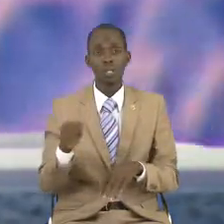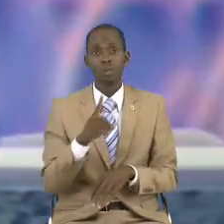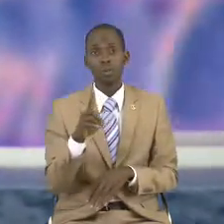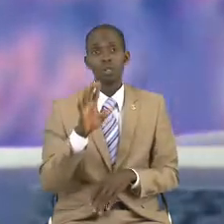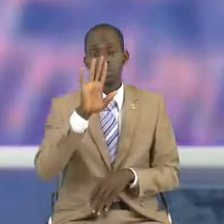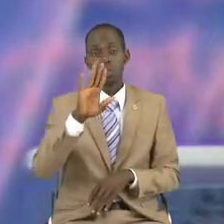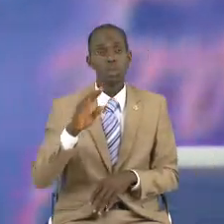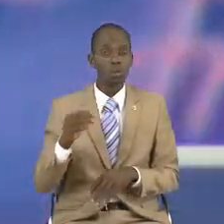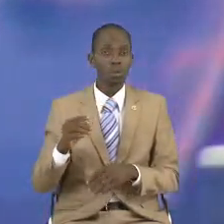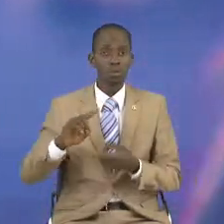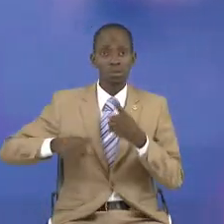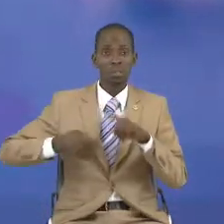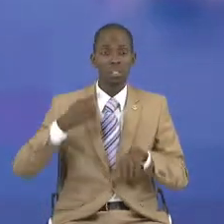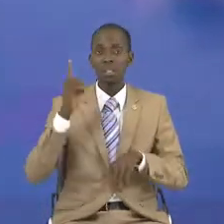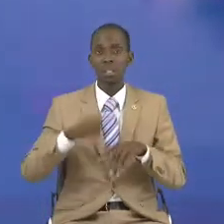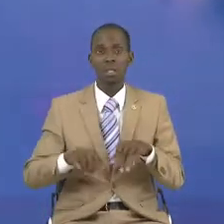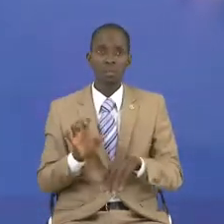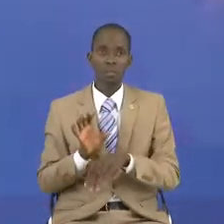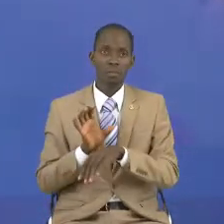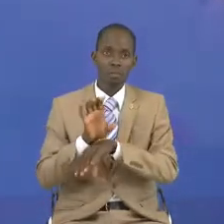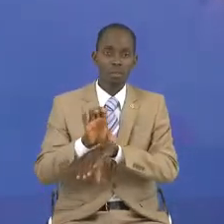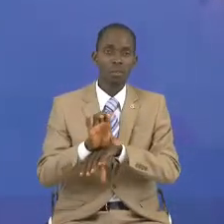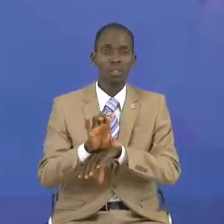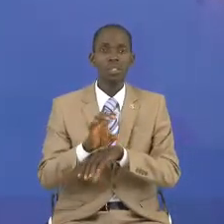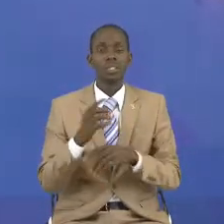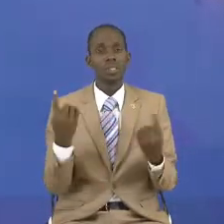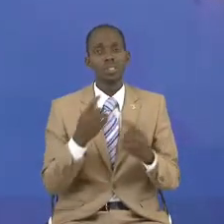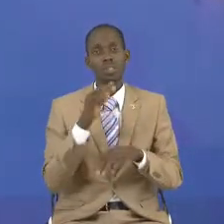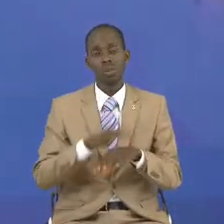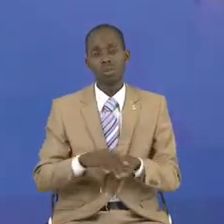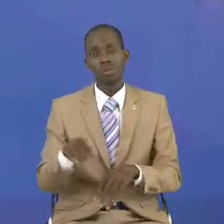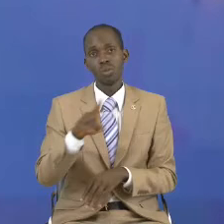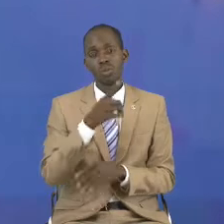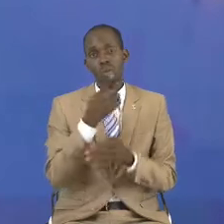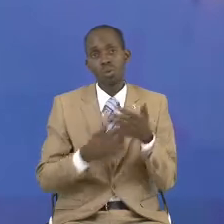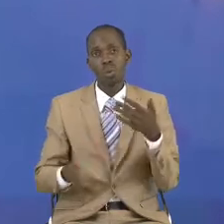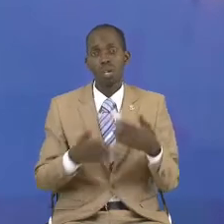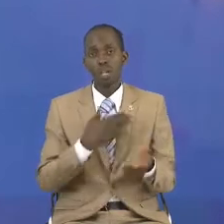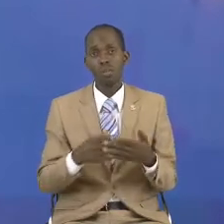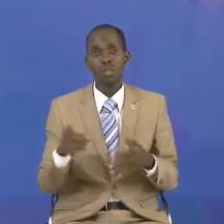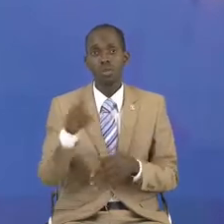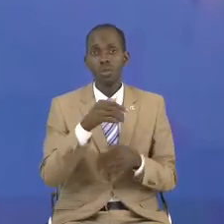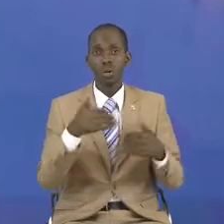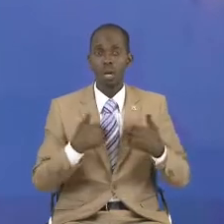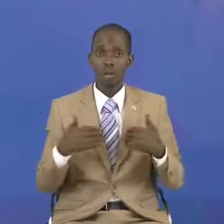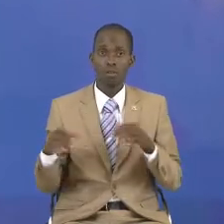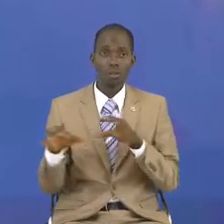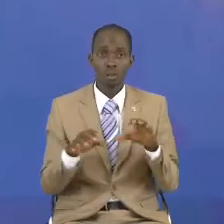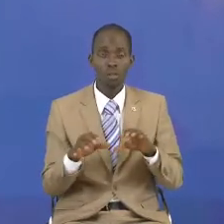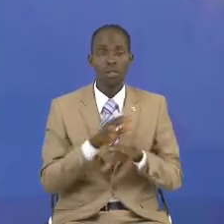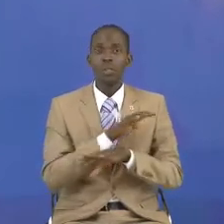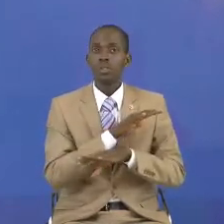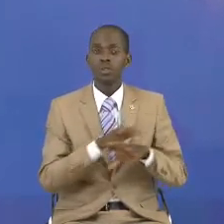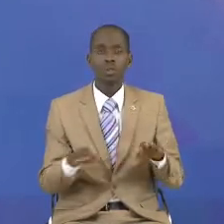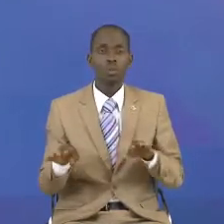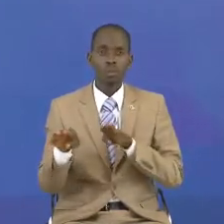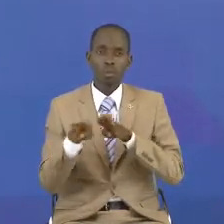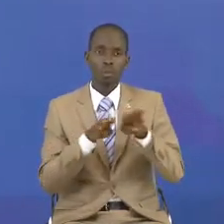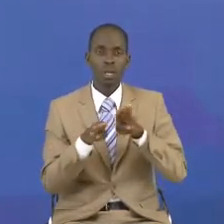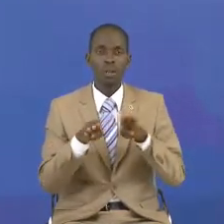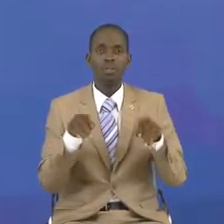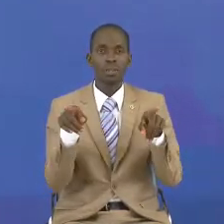sin on you whatever we have done don't let us act like adam the